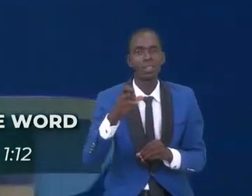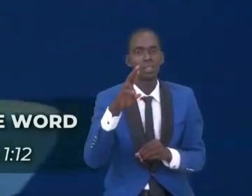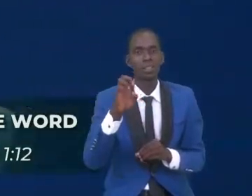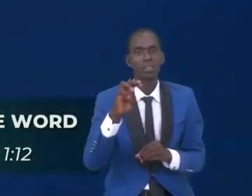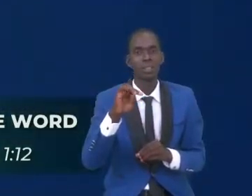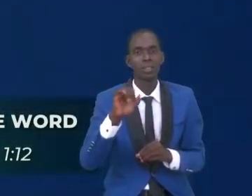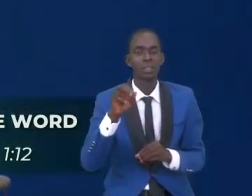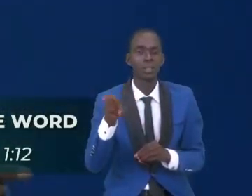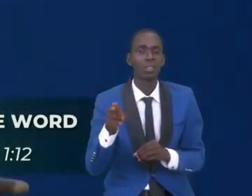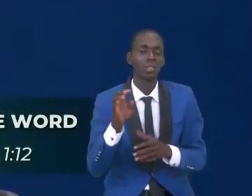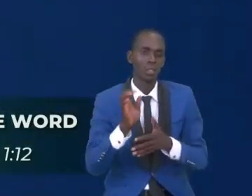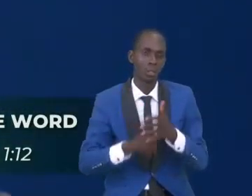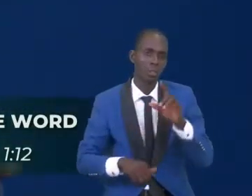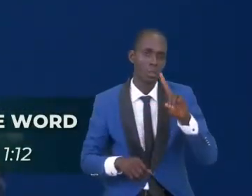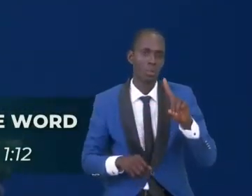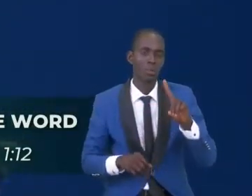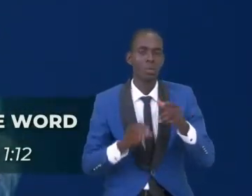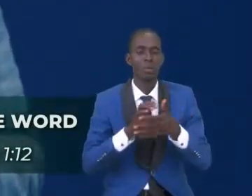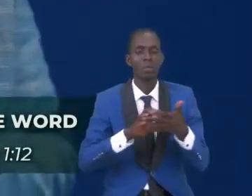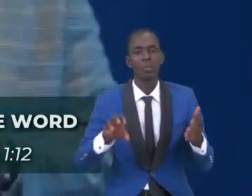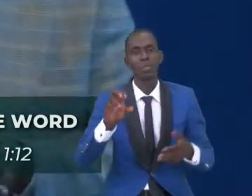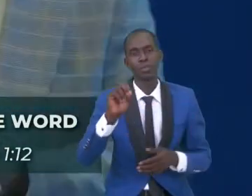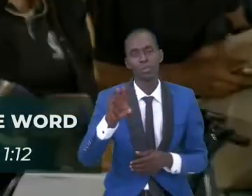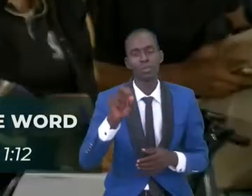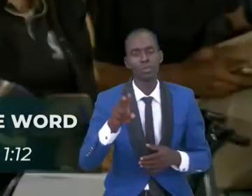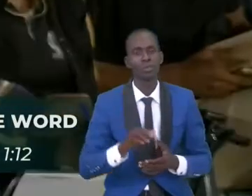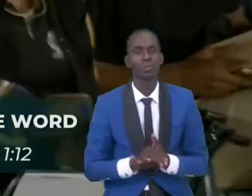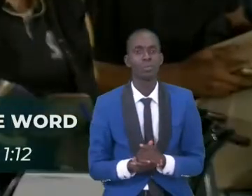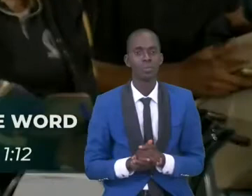chapter 1, verse 12.